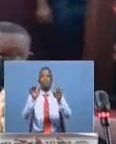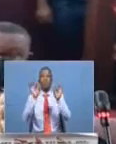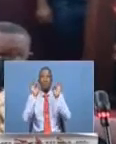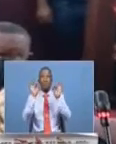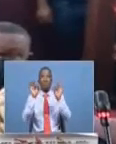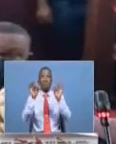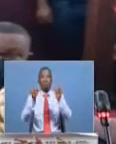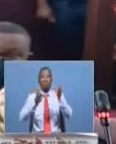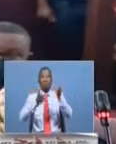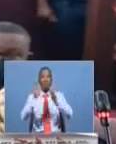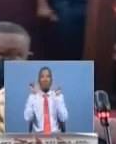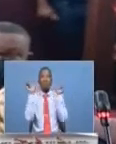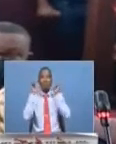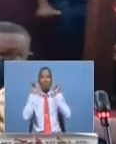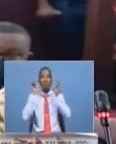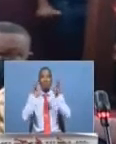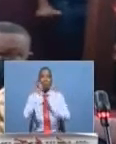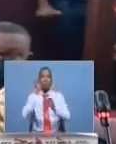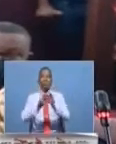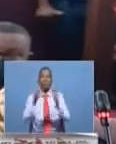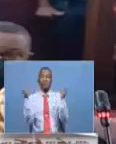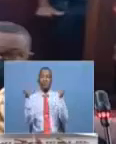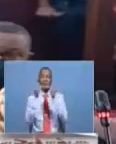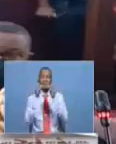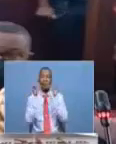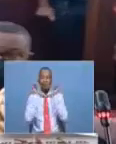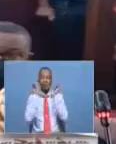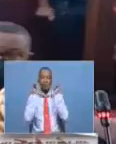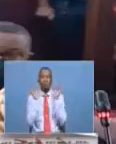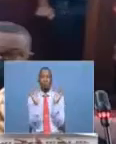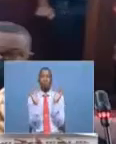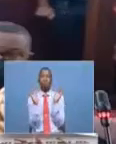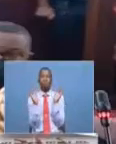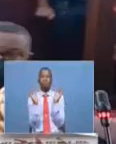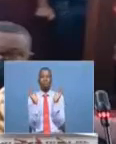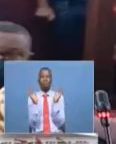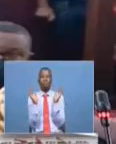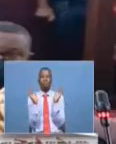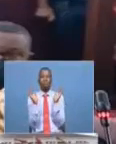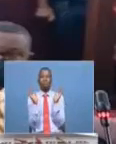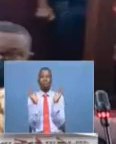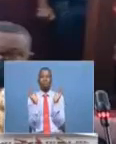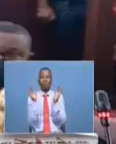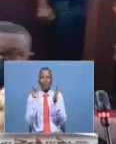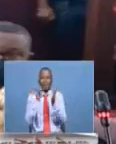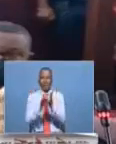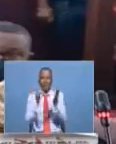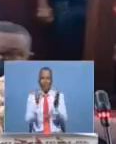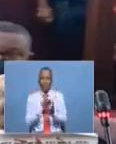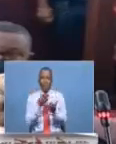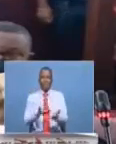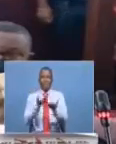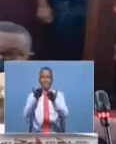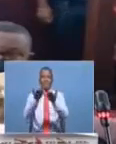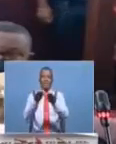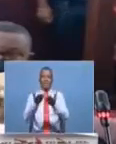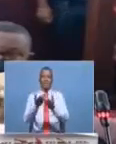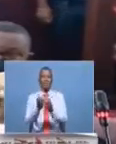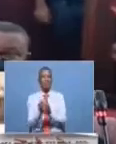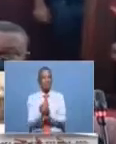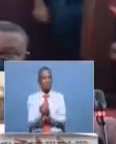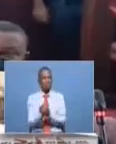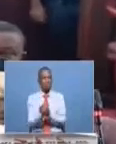hearing is the emphasis. And we are submitting that there was a denial of a